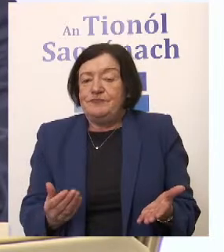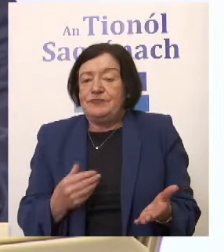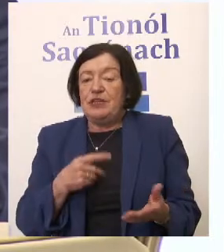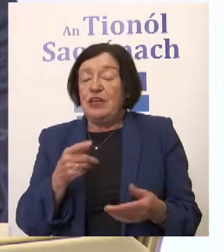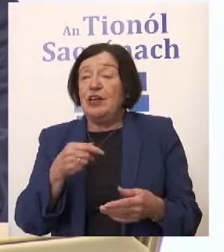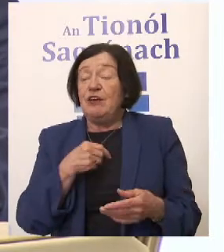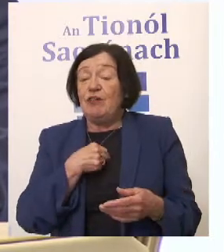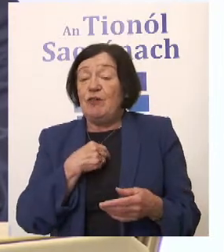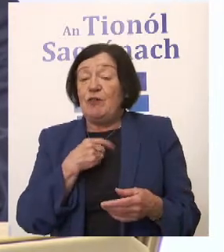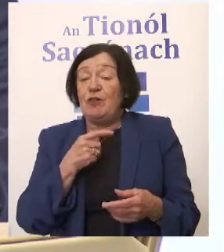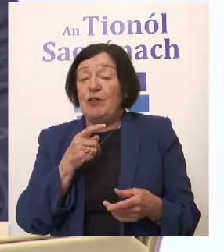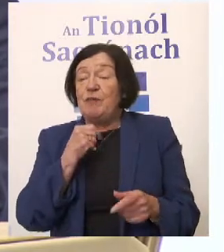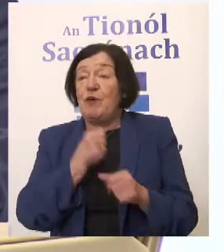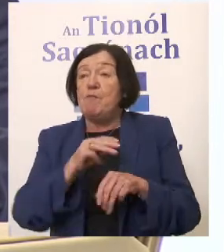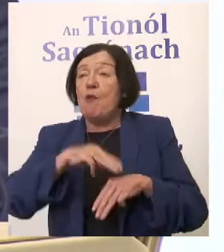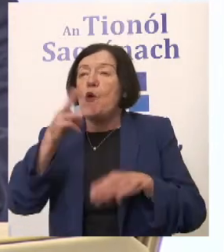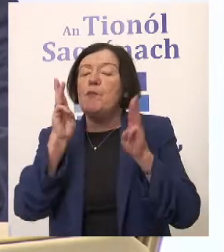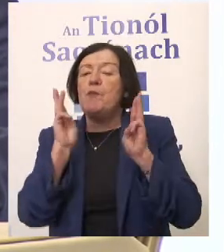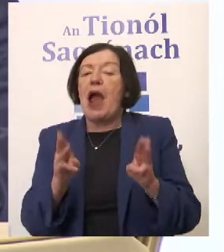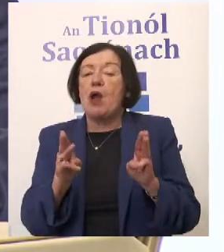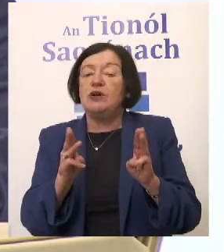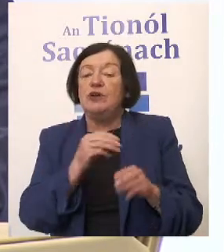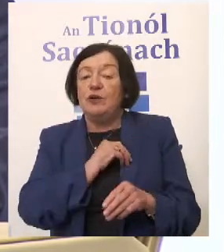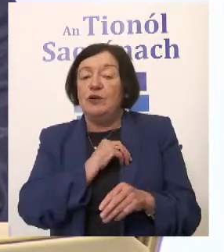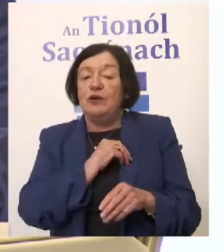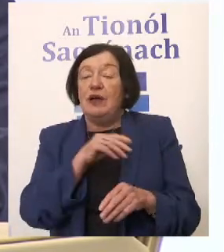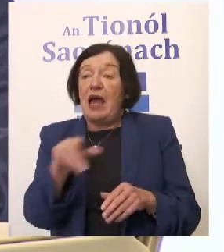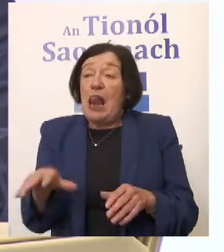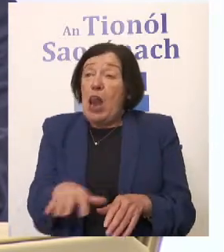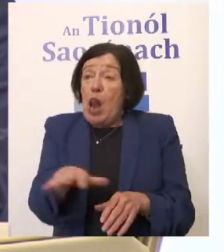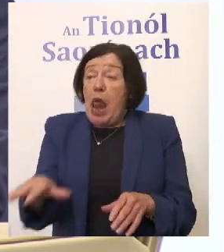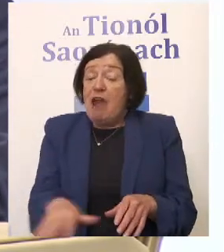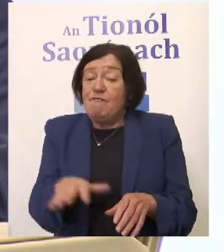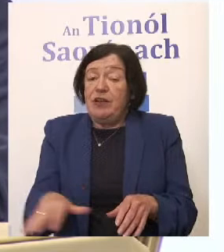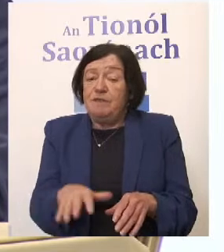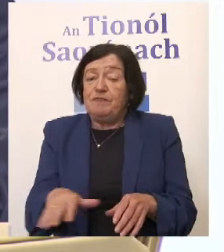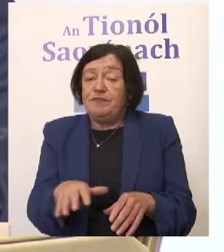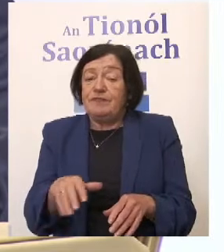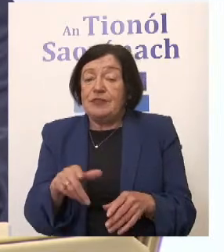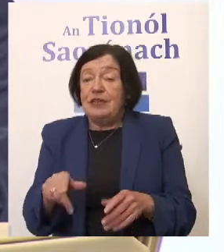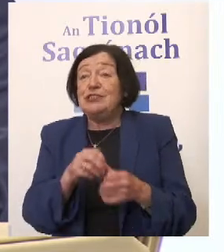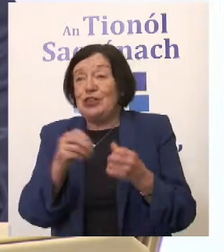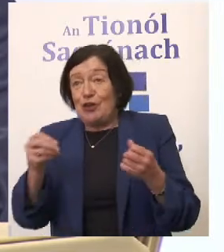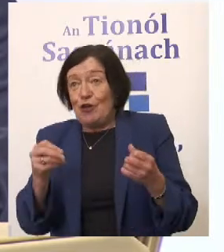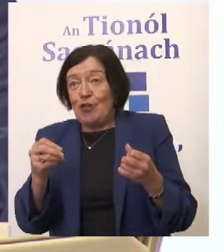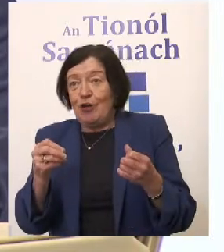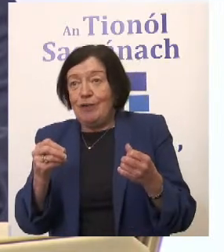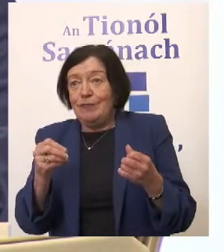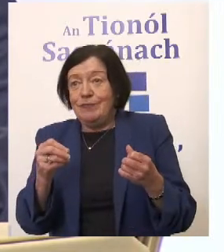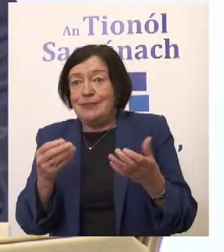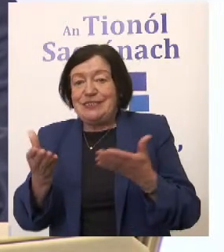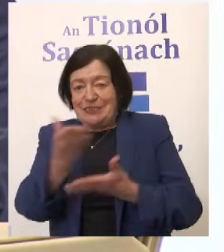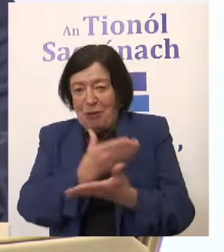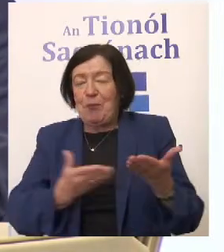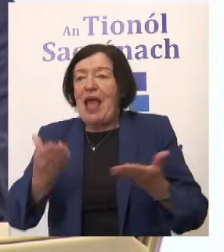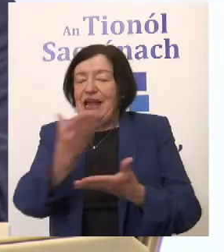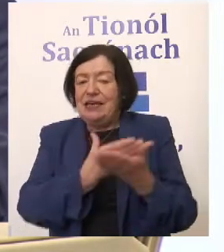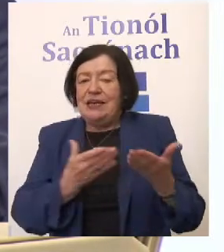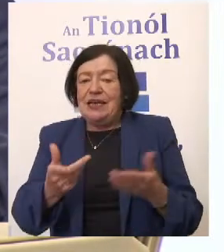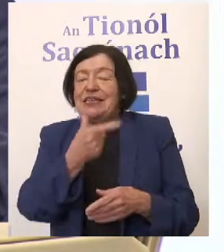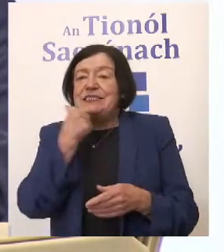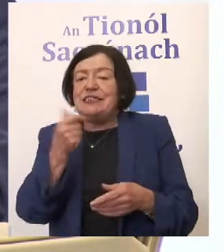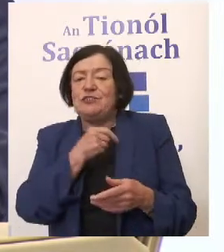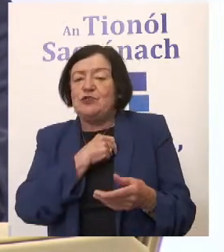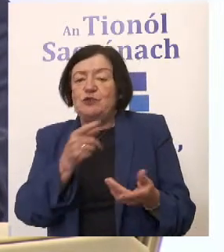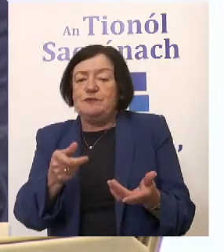we're being meaningful about giving more powers to, at a local level, you know, and this is another debate, I mean, it's easy enough to